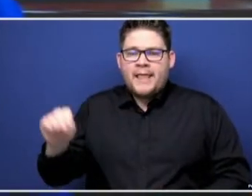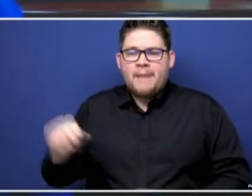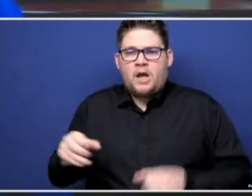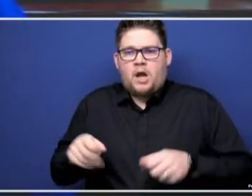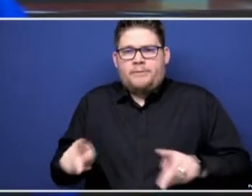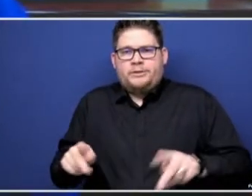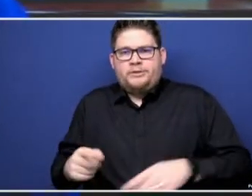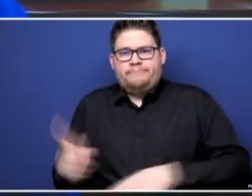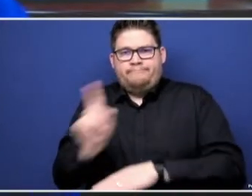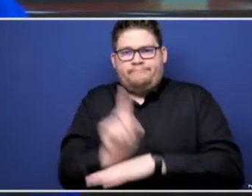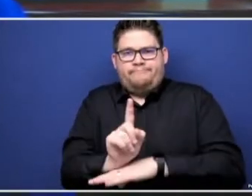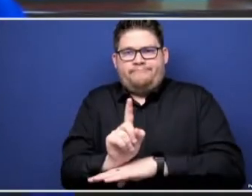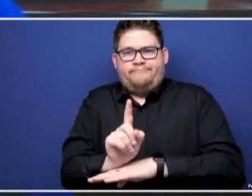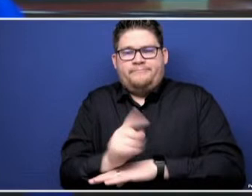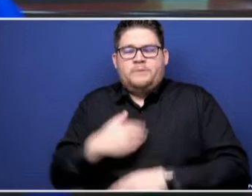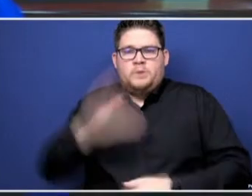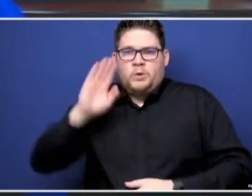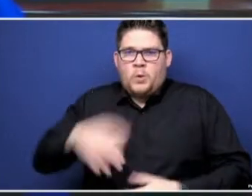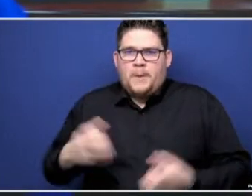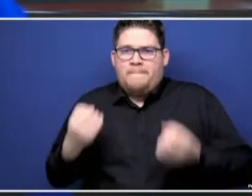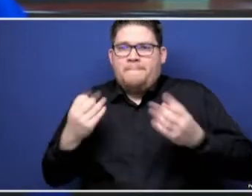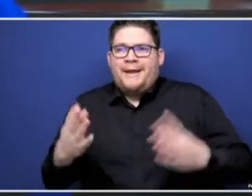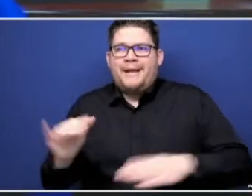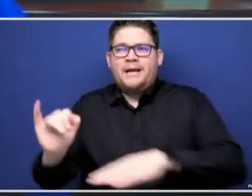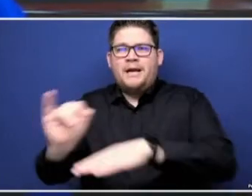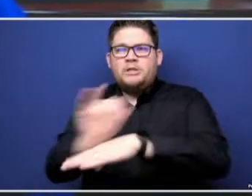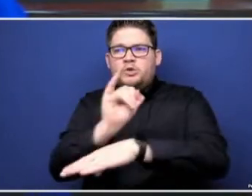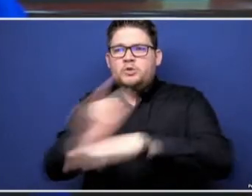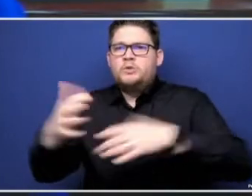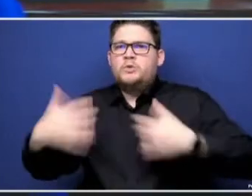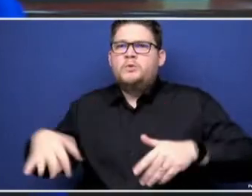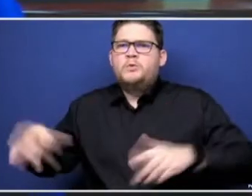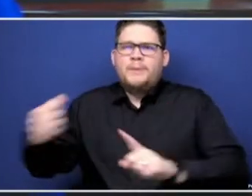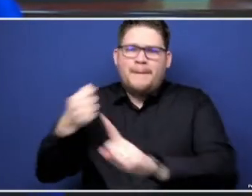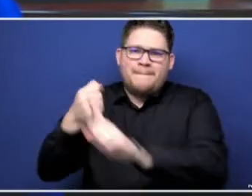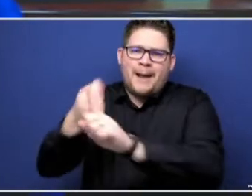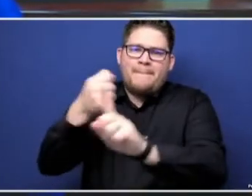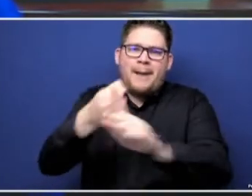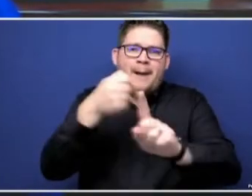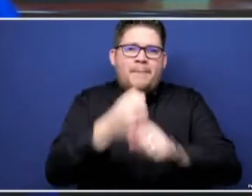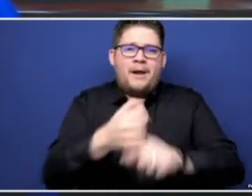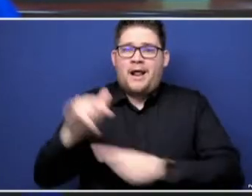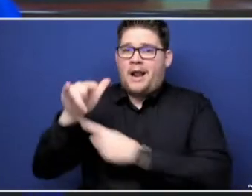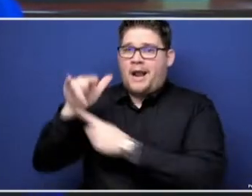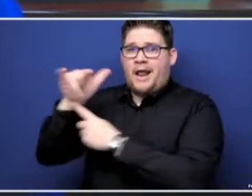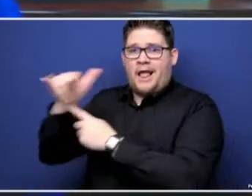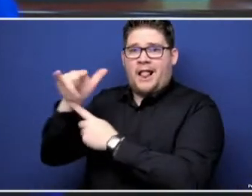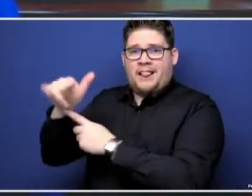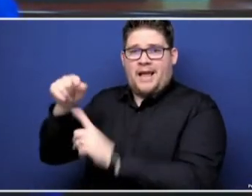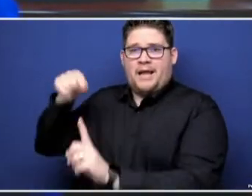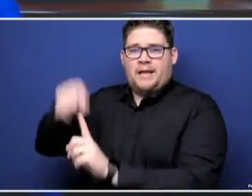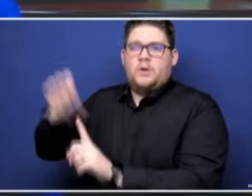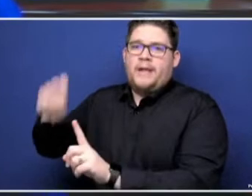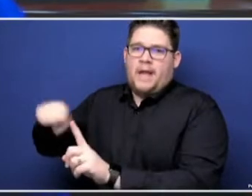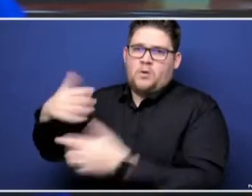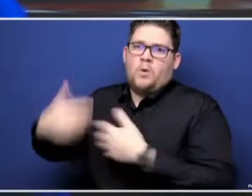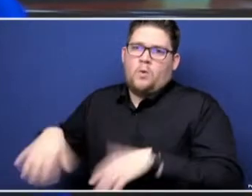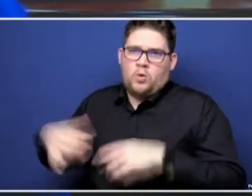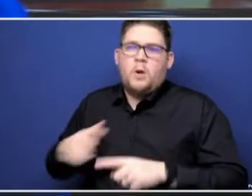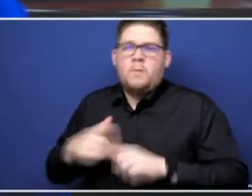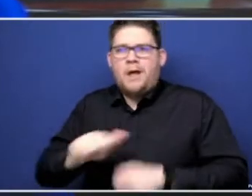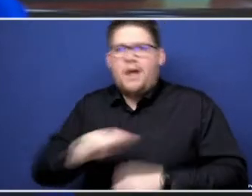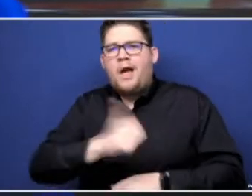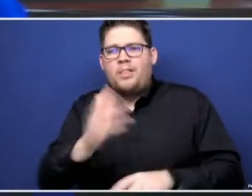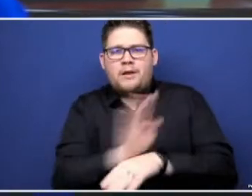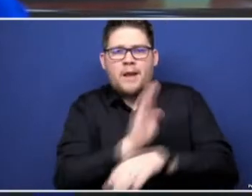so I've already been here for almost 2 weeks now. And to see all these people come in, grandparents, parents with big